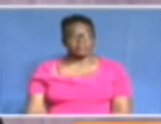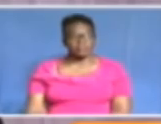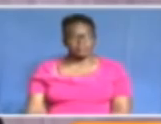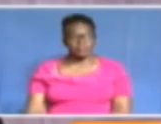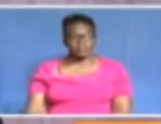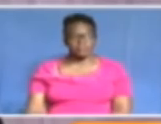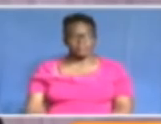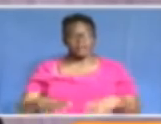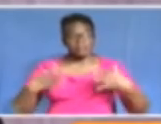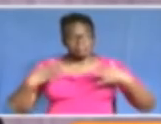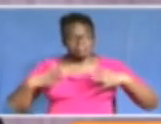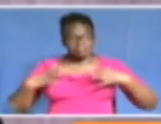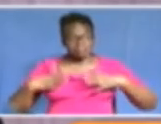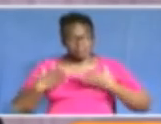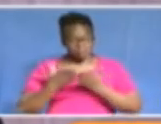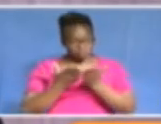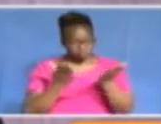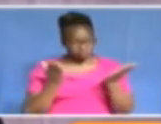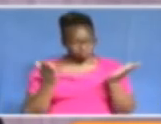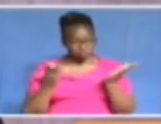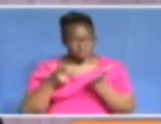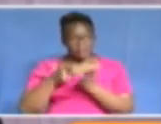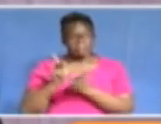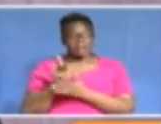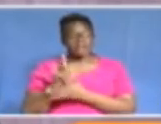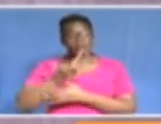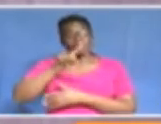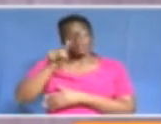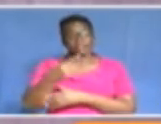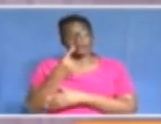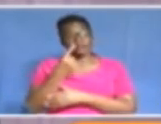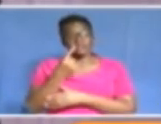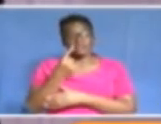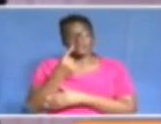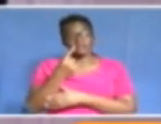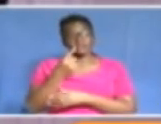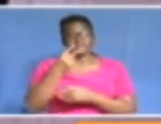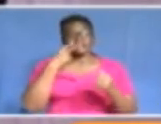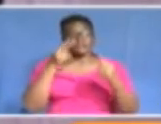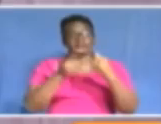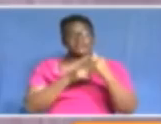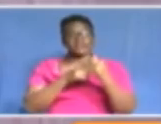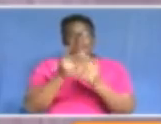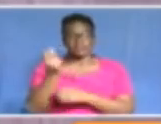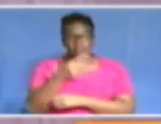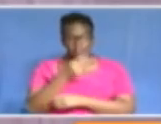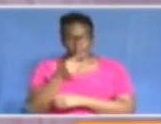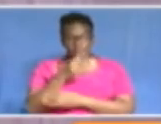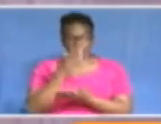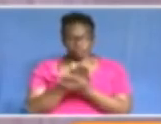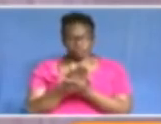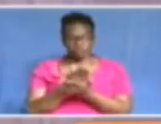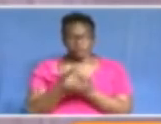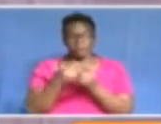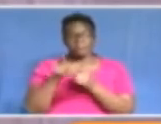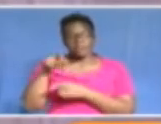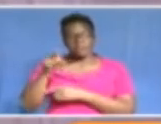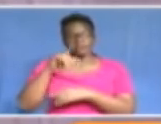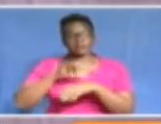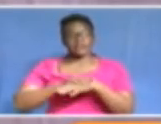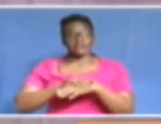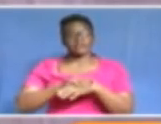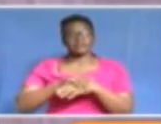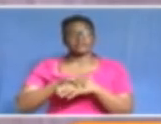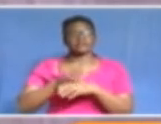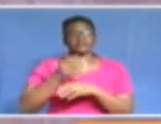Hawa watu wanalipa shilingi 1,000 na 700 kwa mwezi. Na mtu wanapata mshahara ya